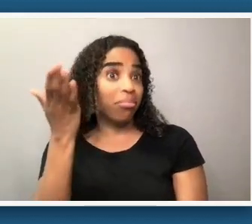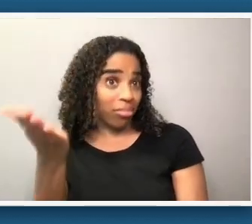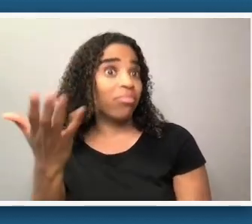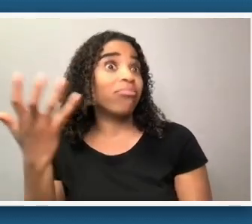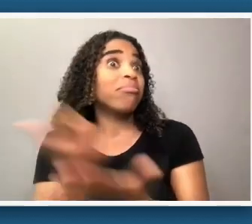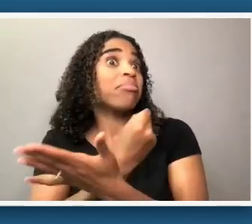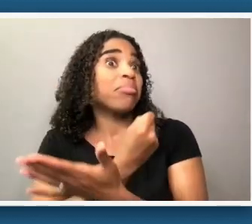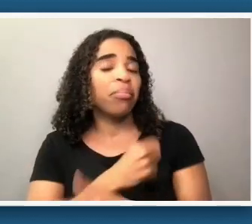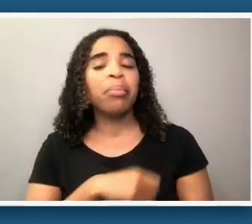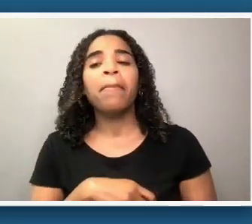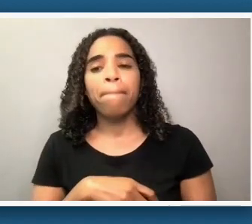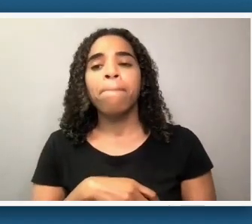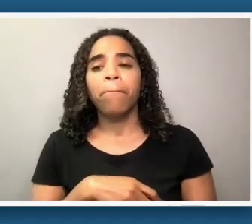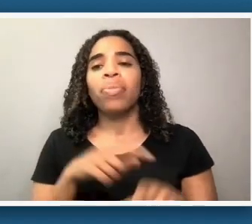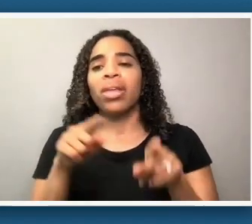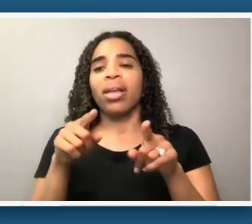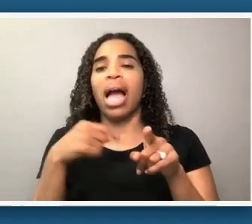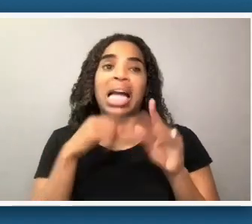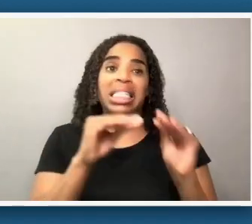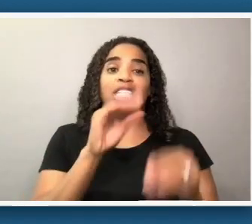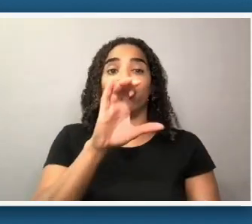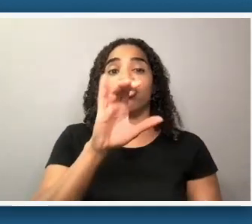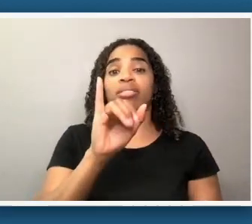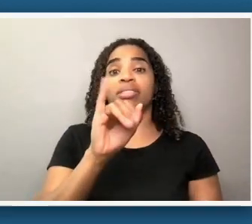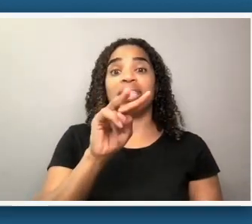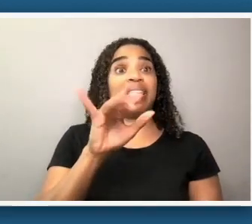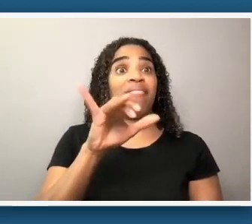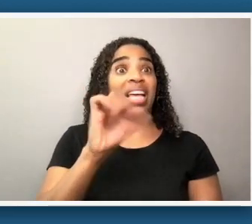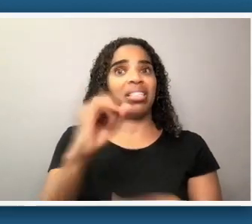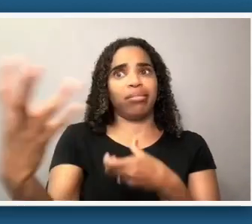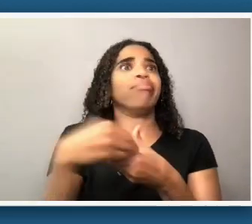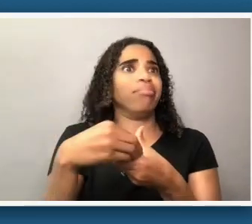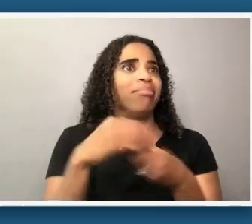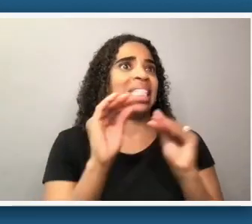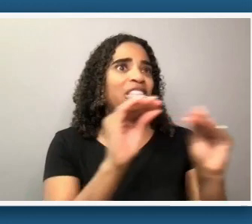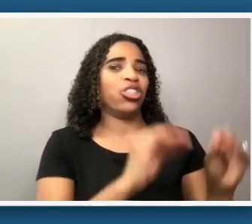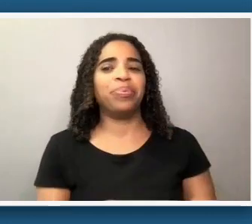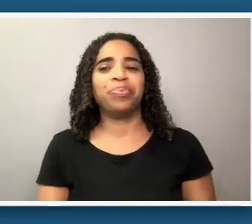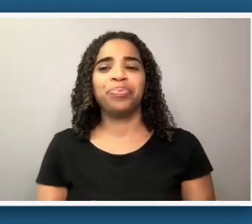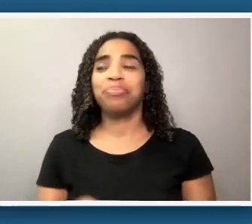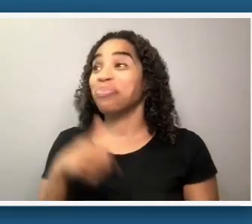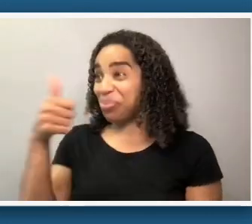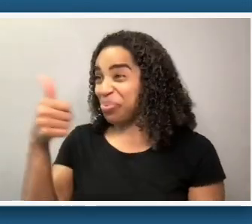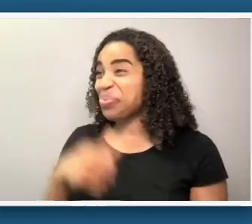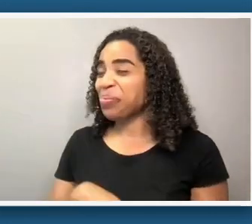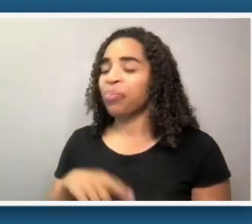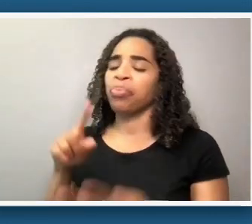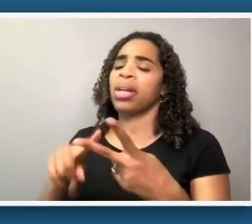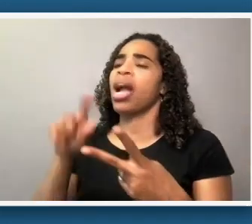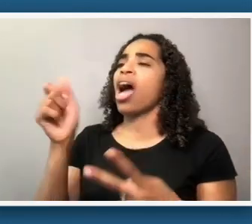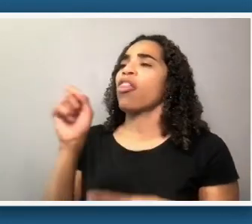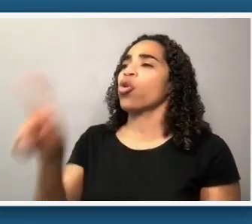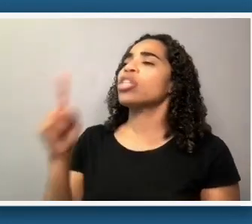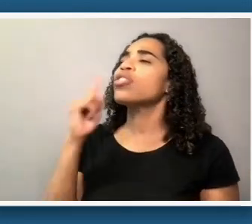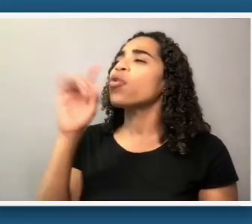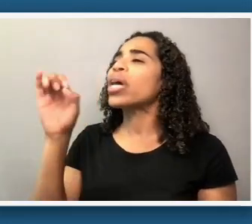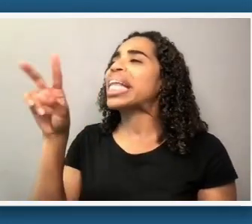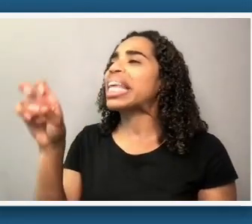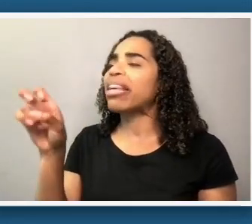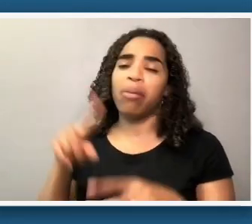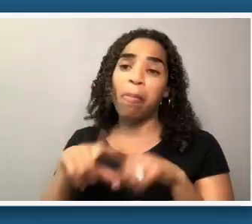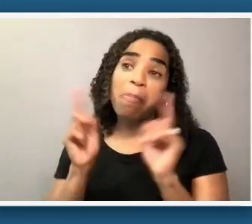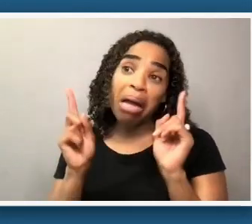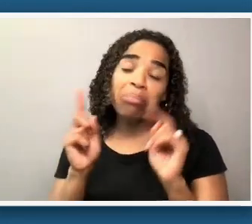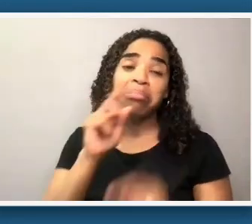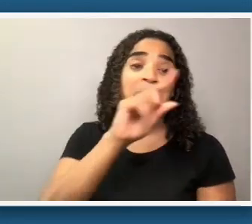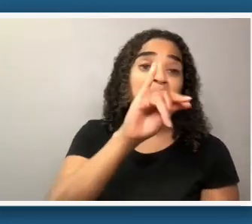me as a civics teacher. Got another question here that's targeted to Eve, but I'm sure Jason